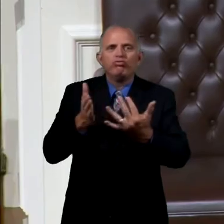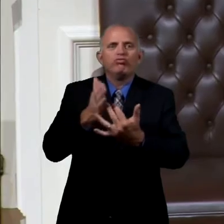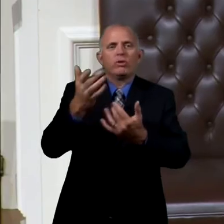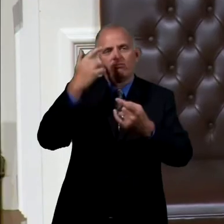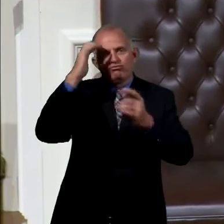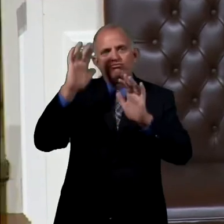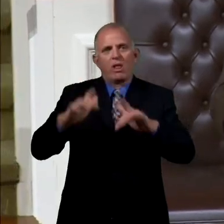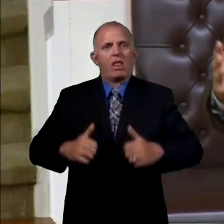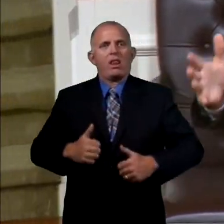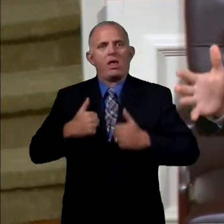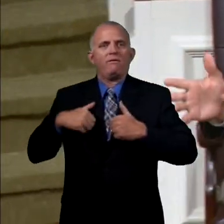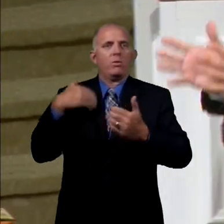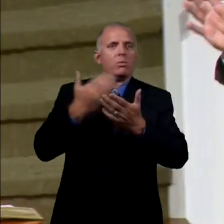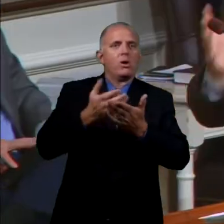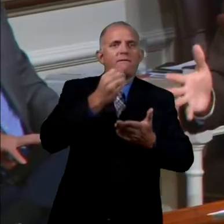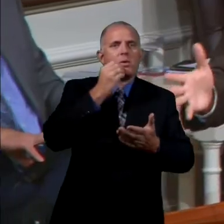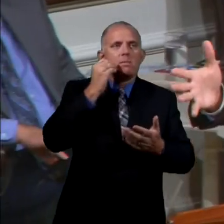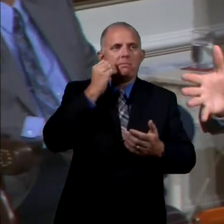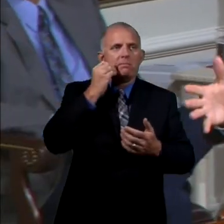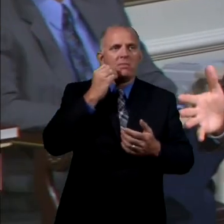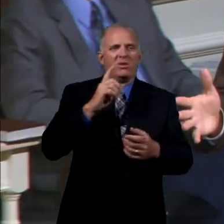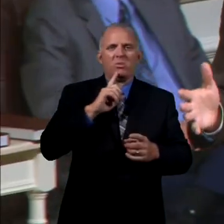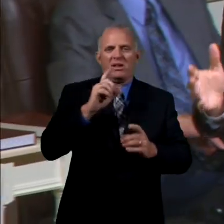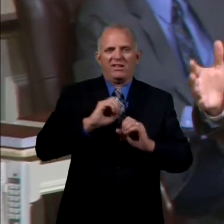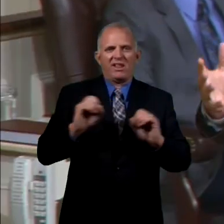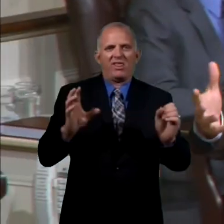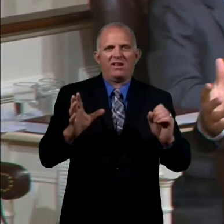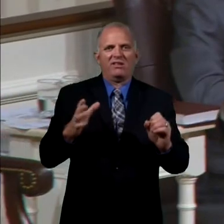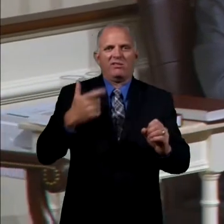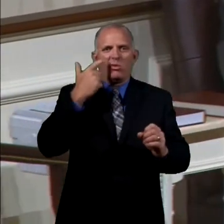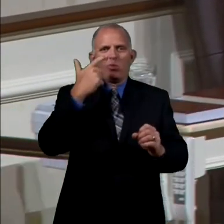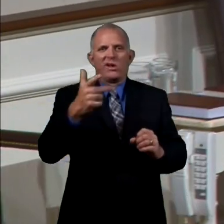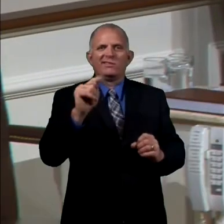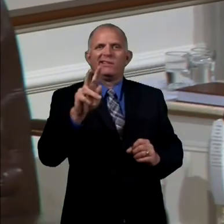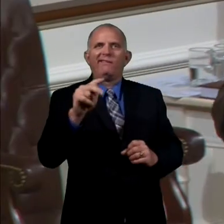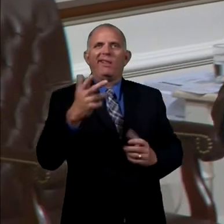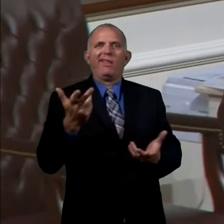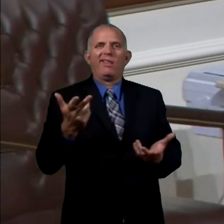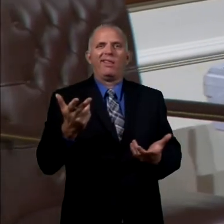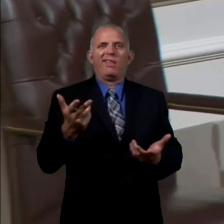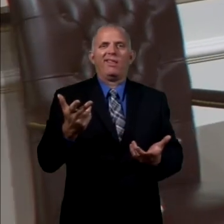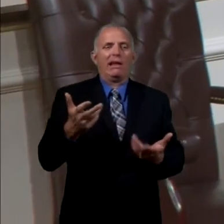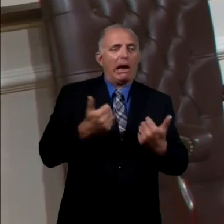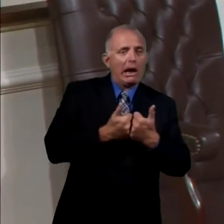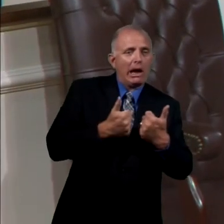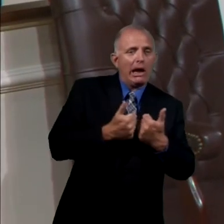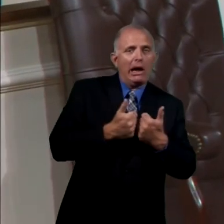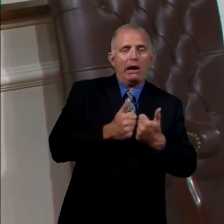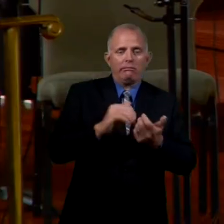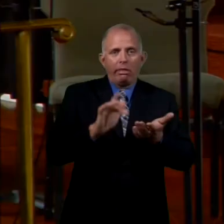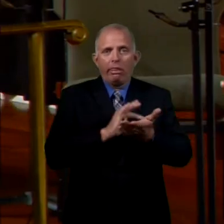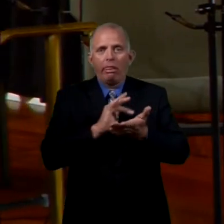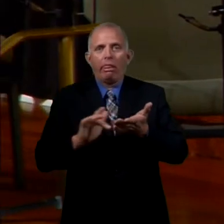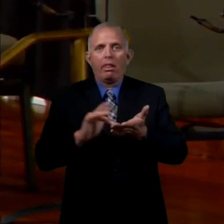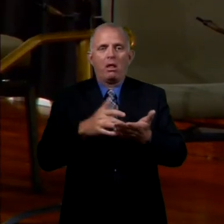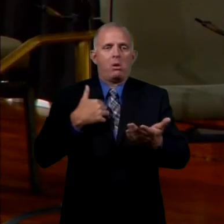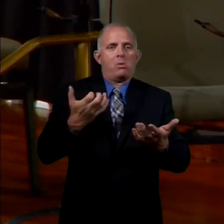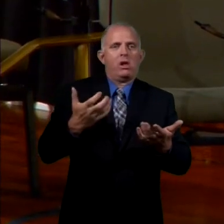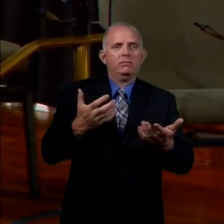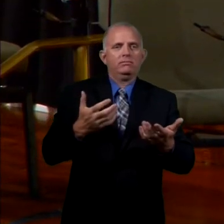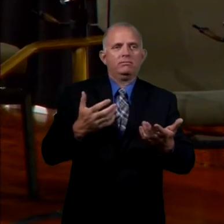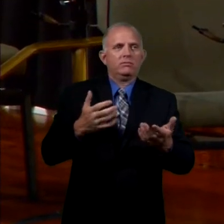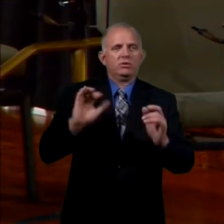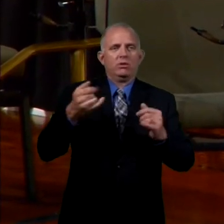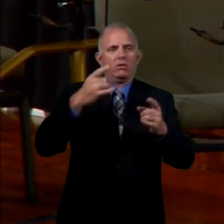can get home and do nothing but watch TV or do something and play a game that I want to do. And it's just a distraction